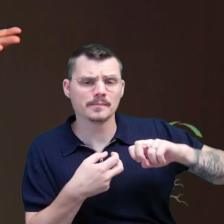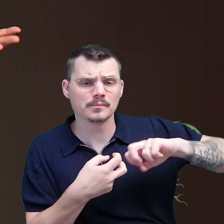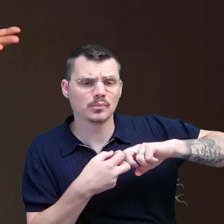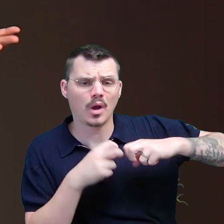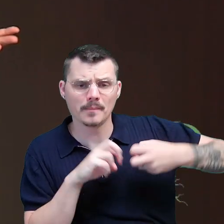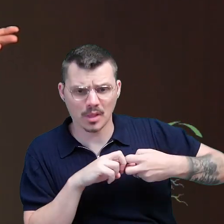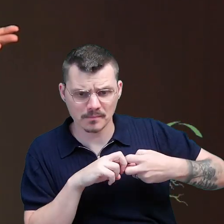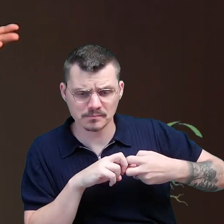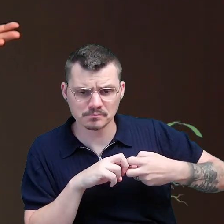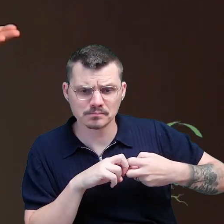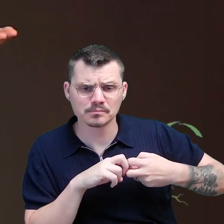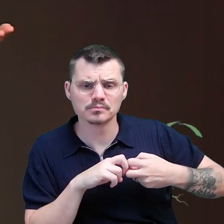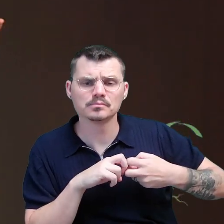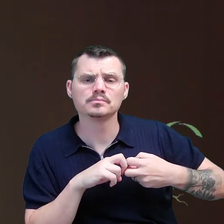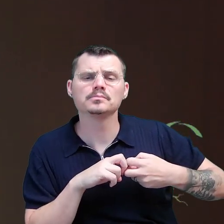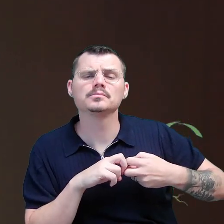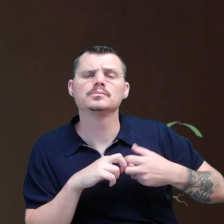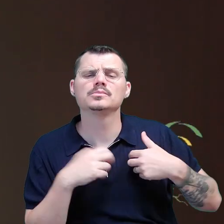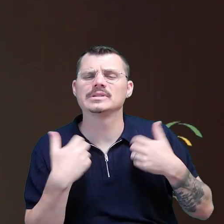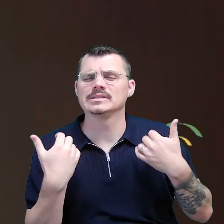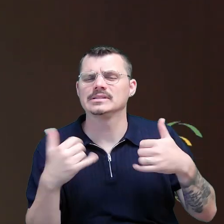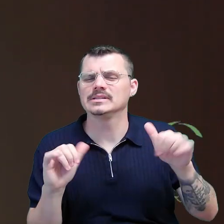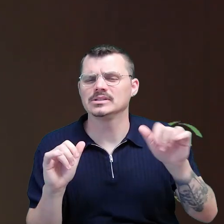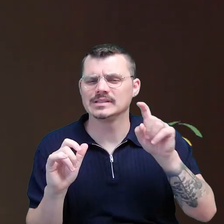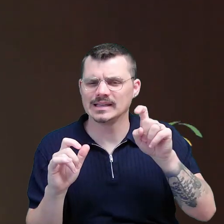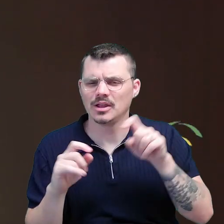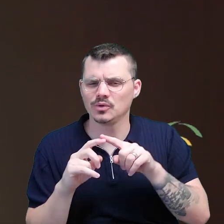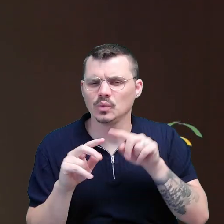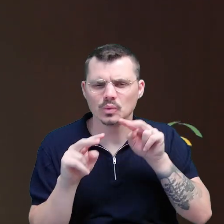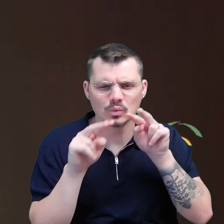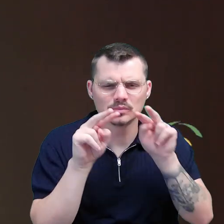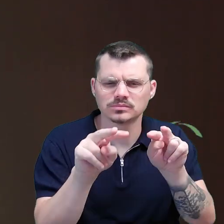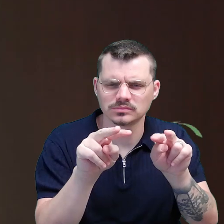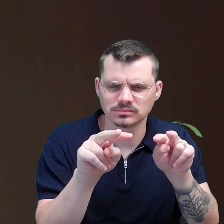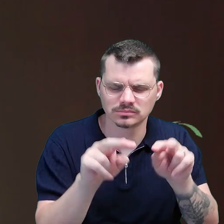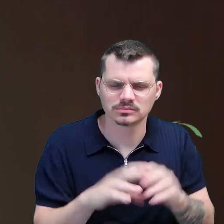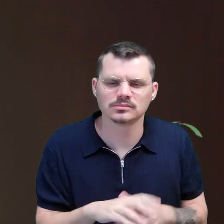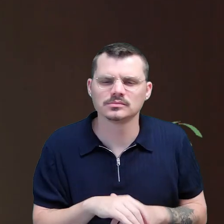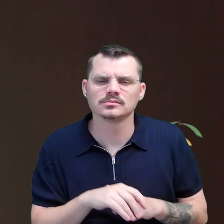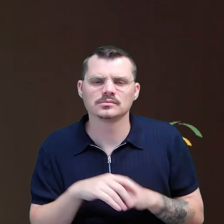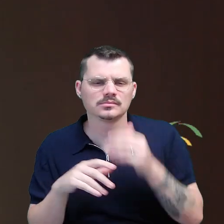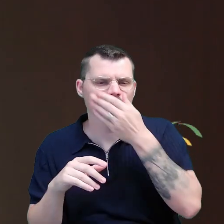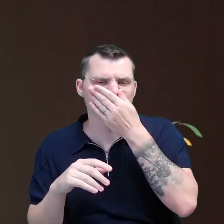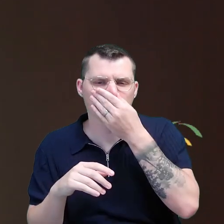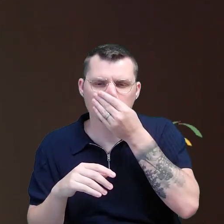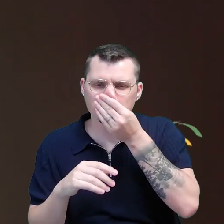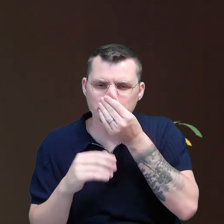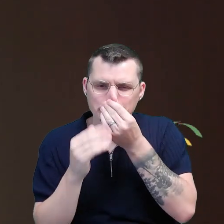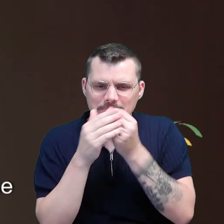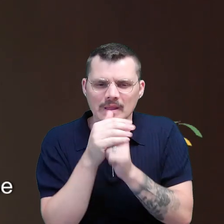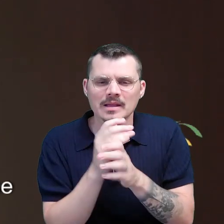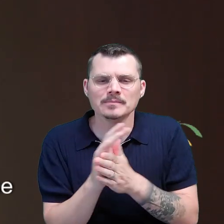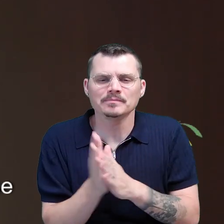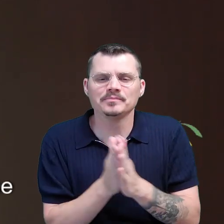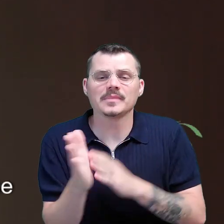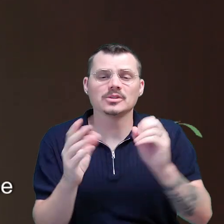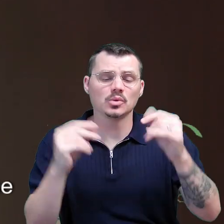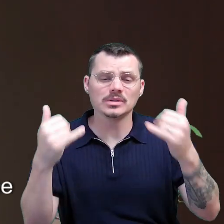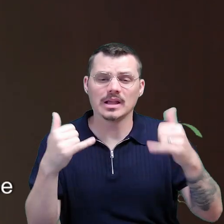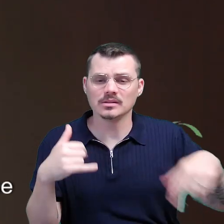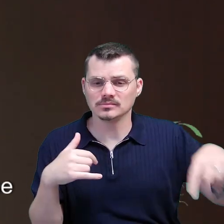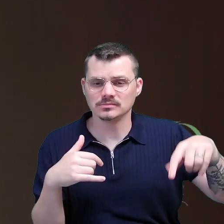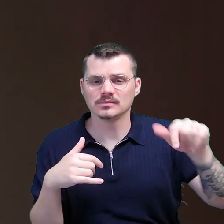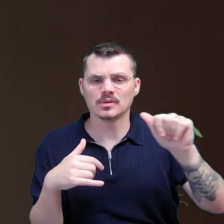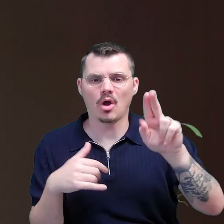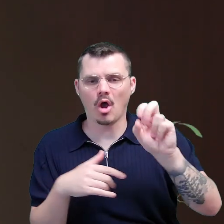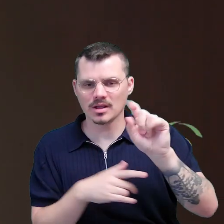problems, we still probably had to pay attention, right? So this is a dude with autism, so we have to be aware of what?